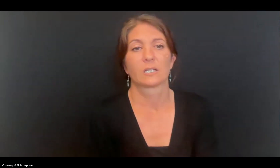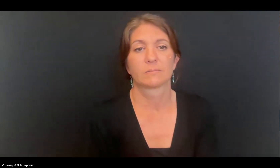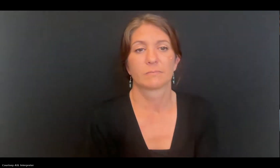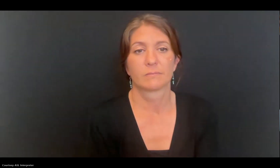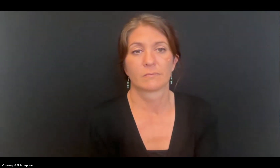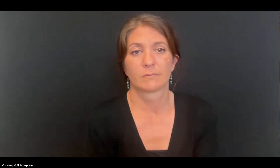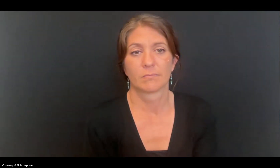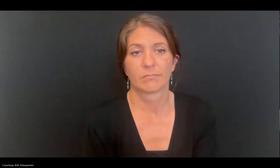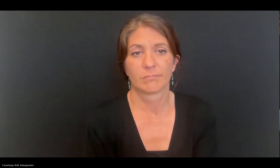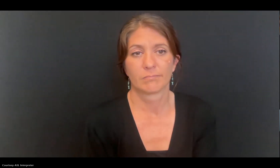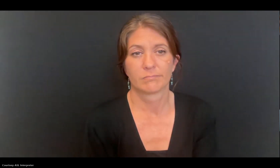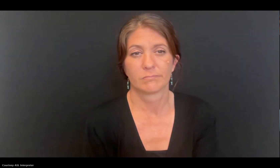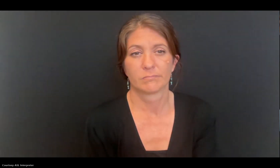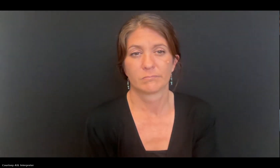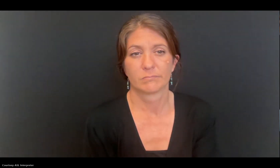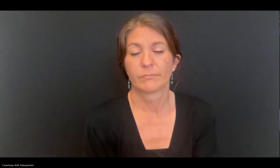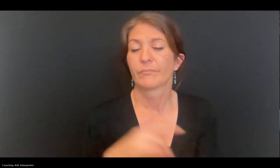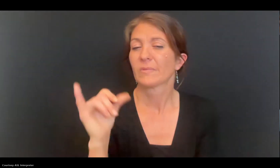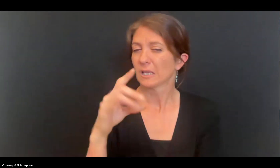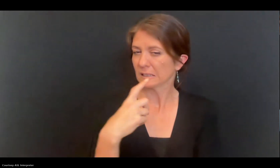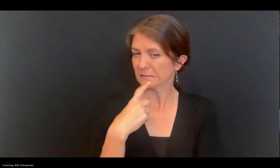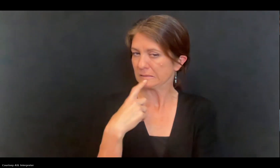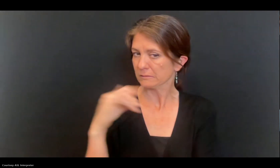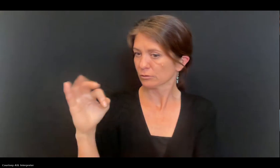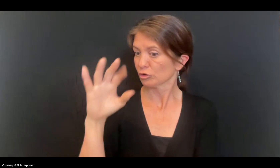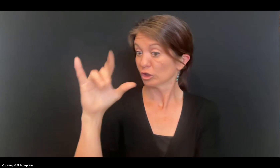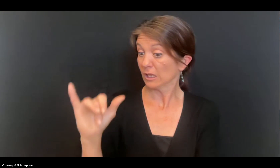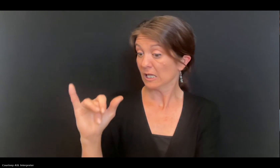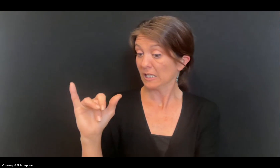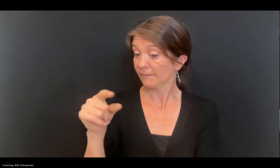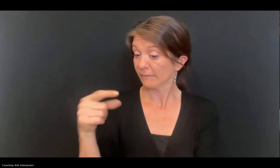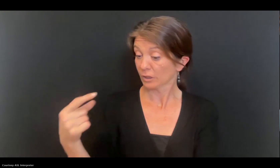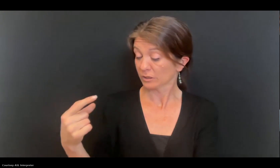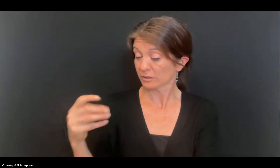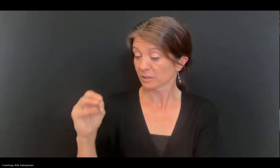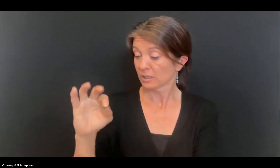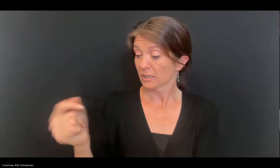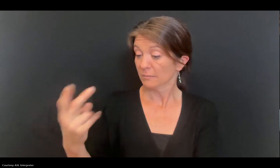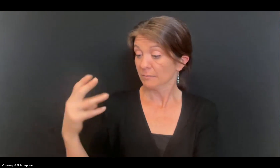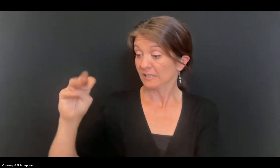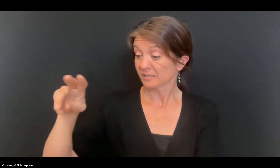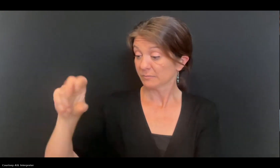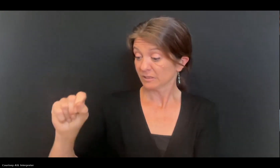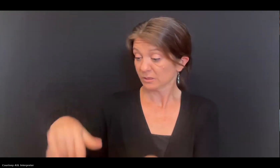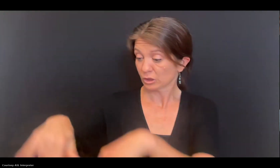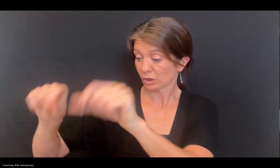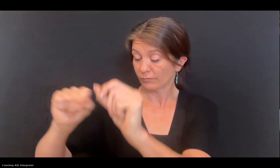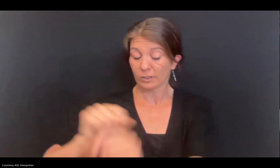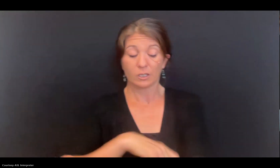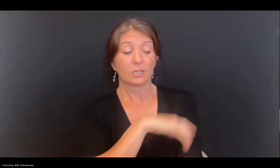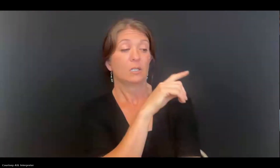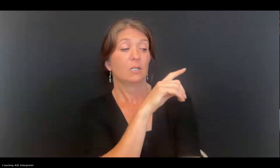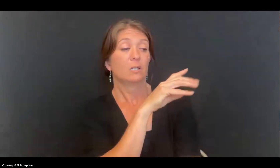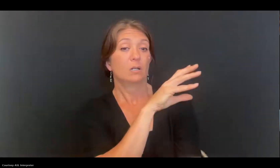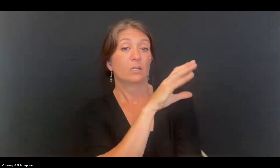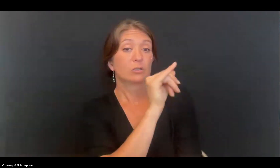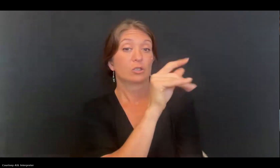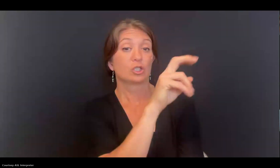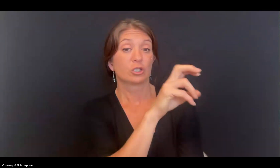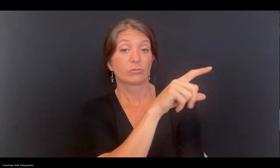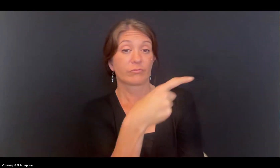Well, as of 7, like I said, 7/1 Maximus took over. 6/1 Liberty was the ADRC. So